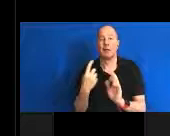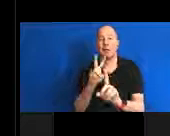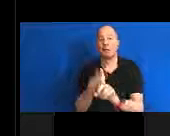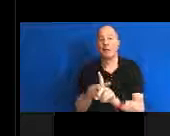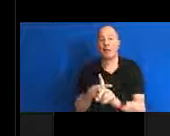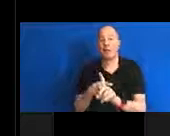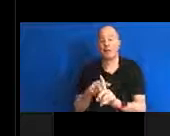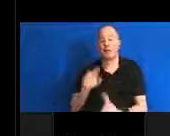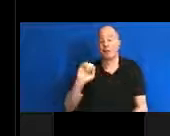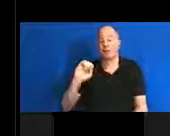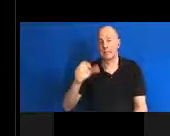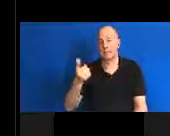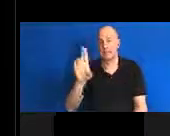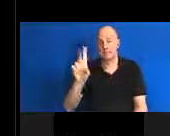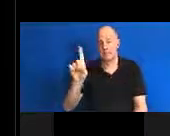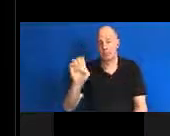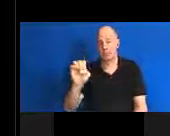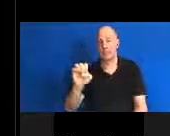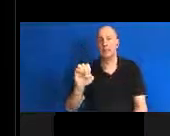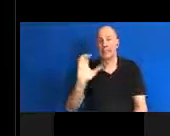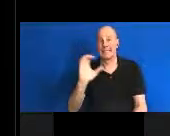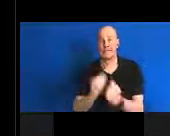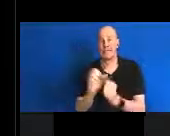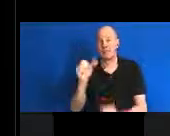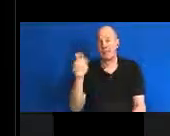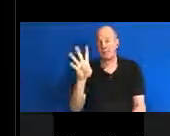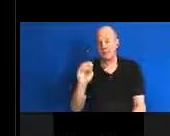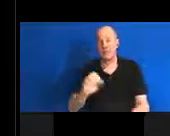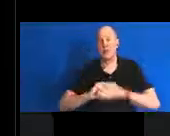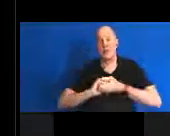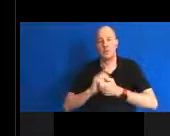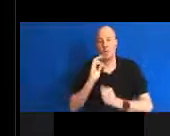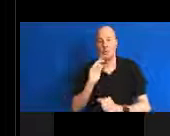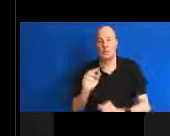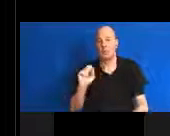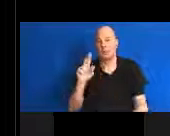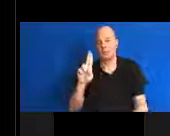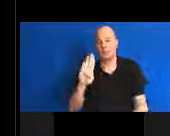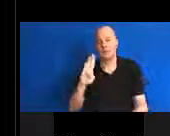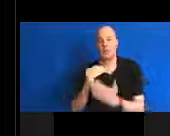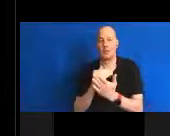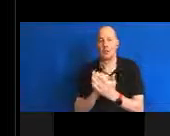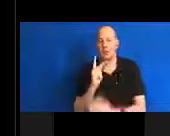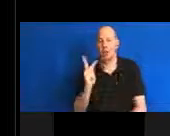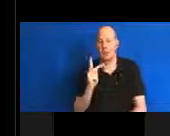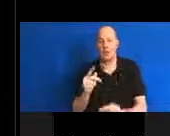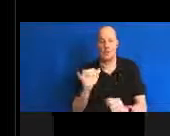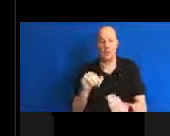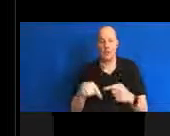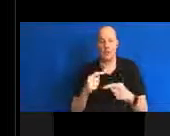1040. A partnership is going to default to Subchapter K, which is about pass-through.